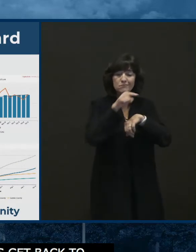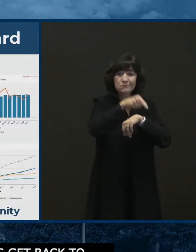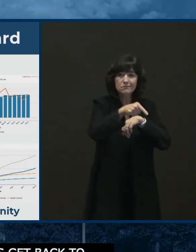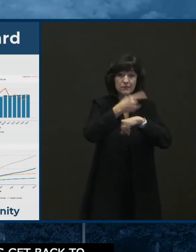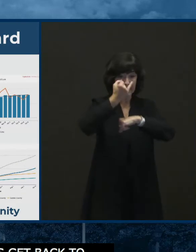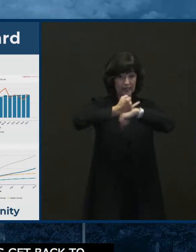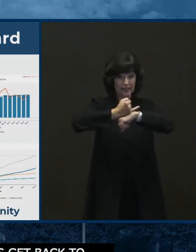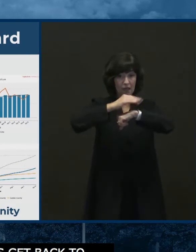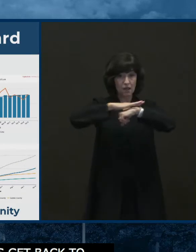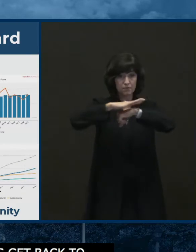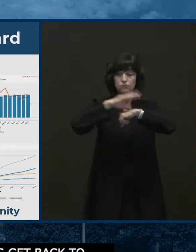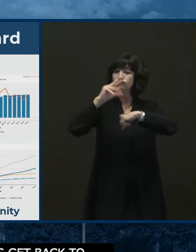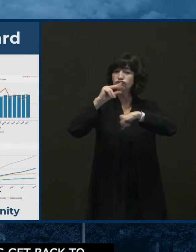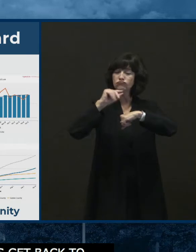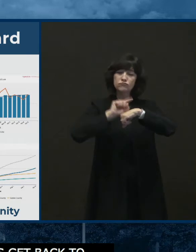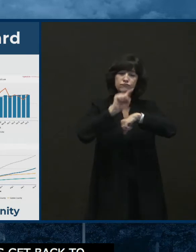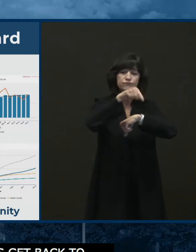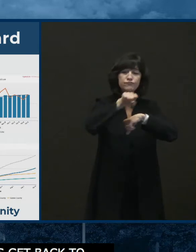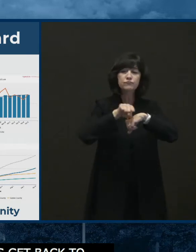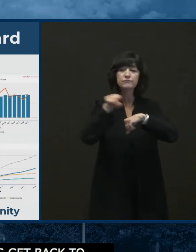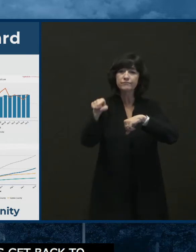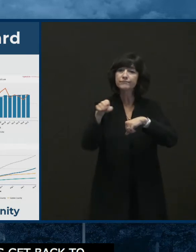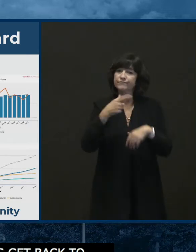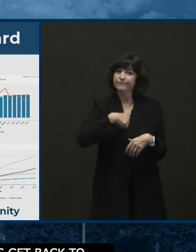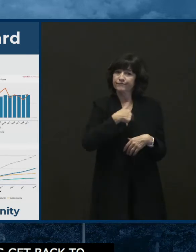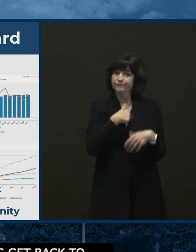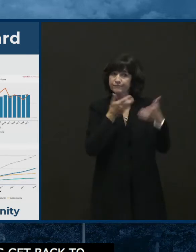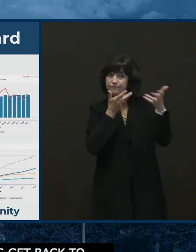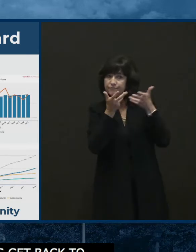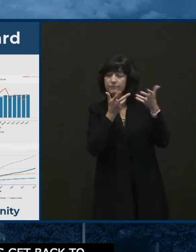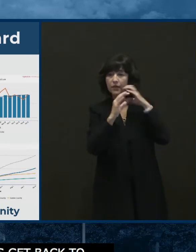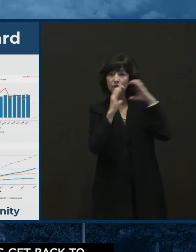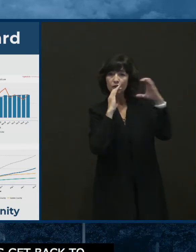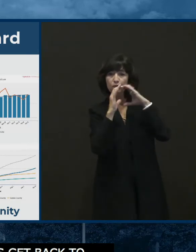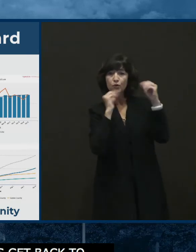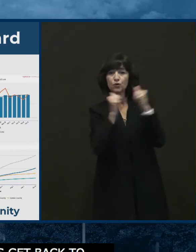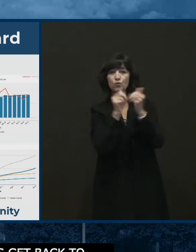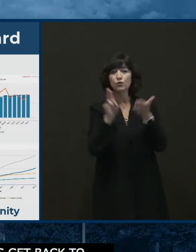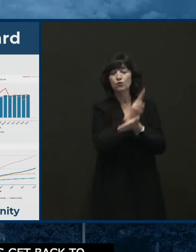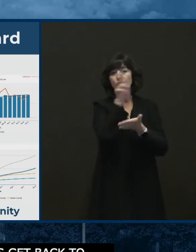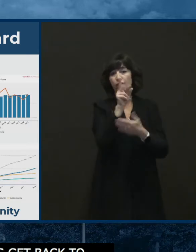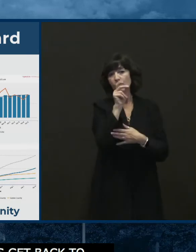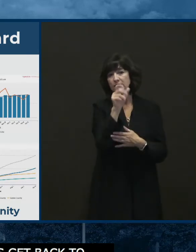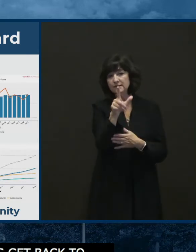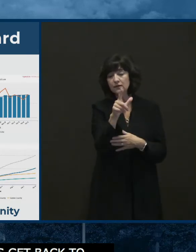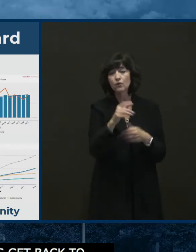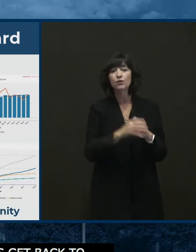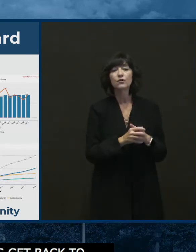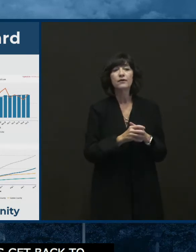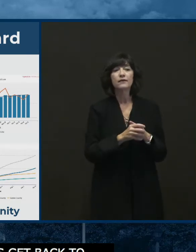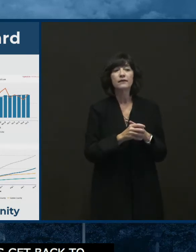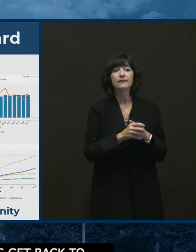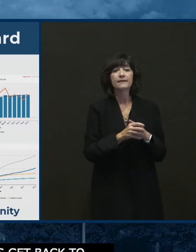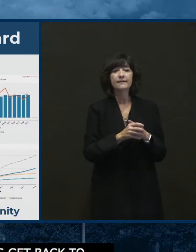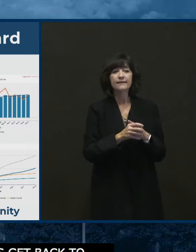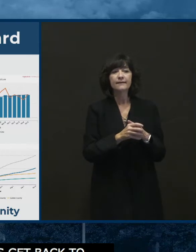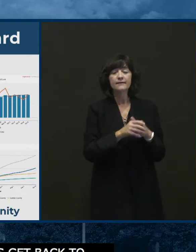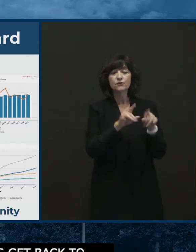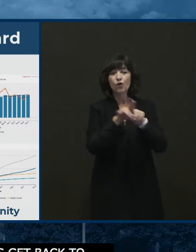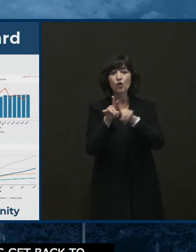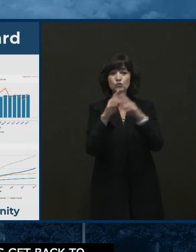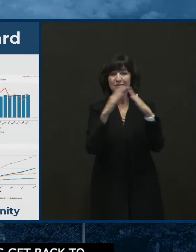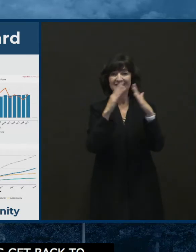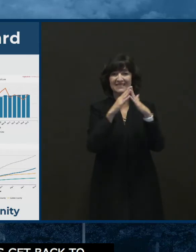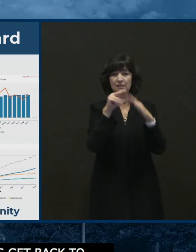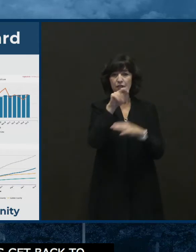a very good relationship and have with the University of Delaware, and the University of Delaware and the city of